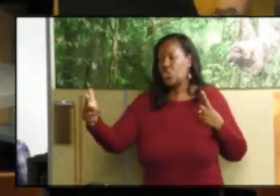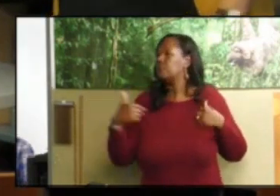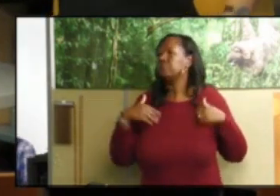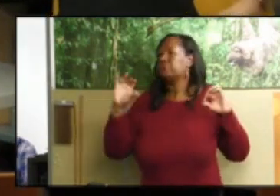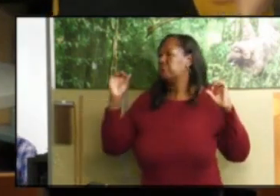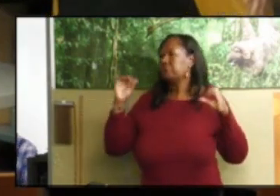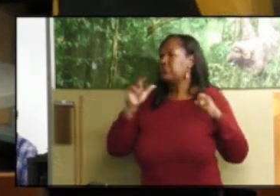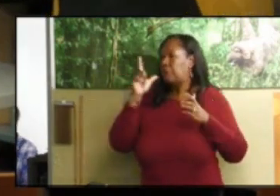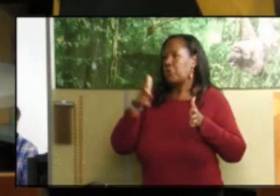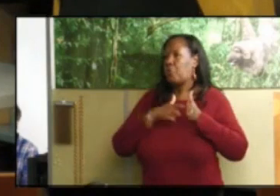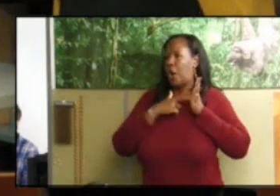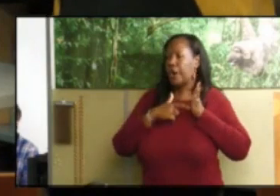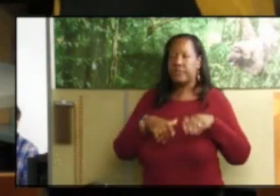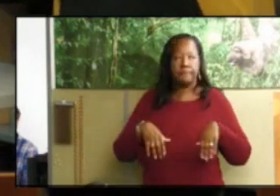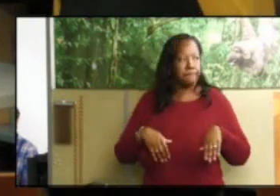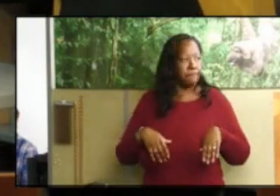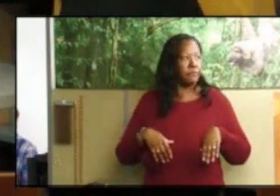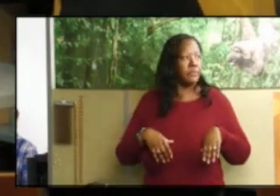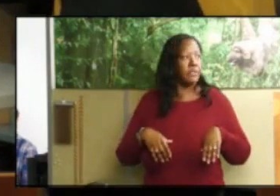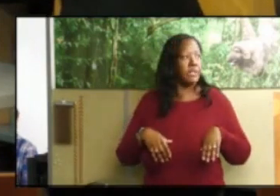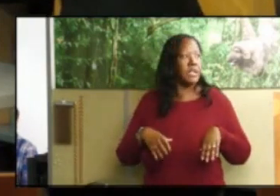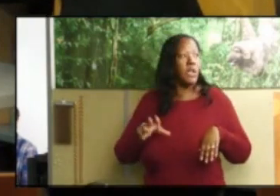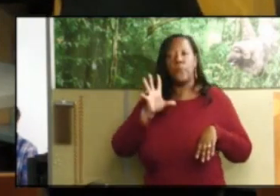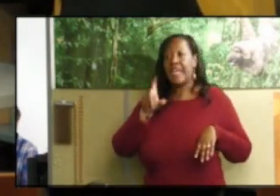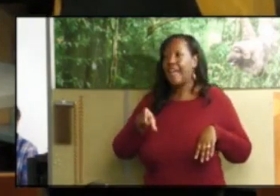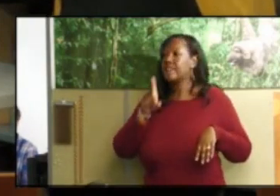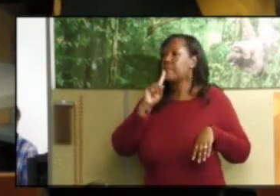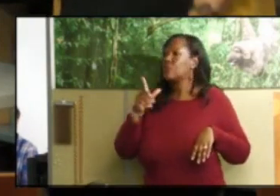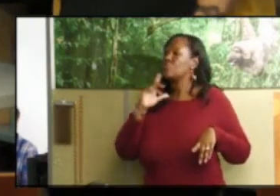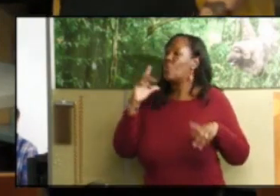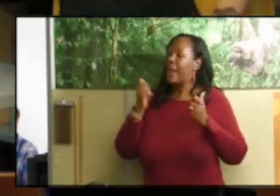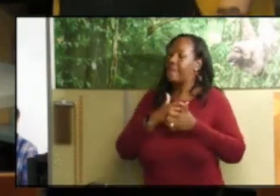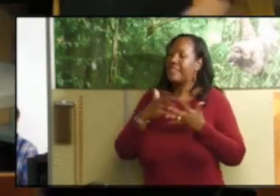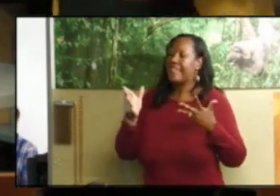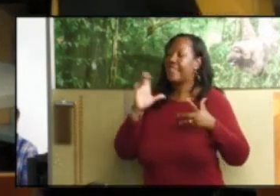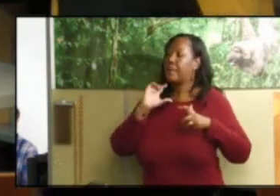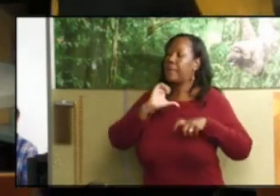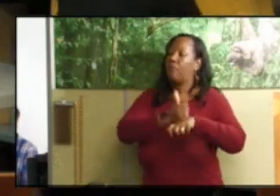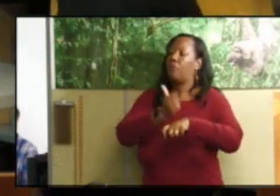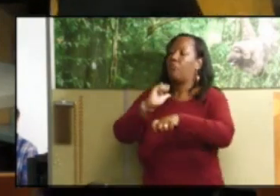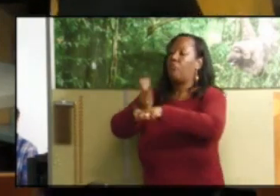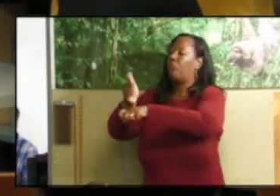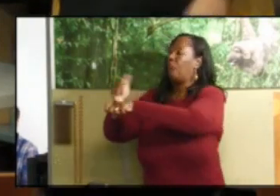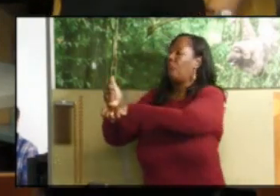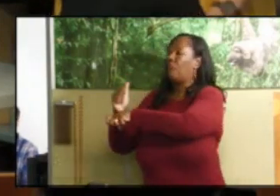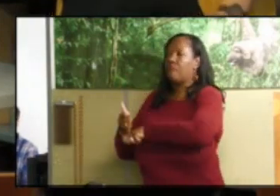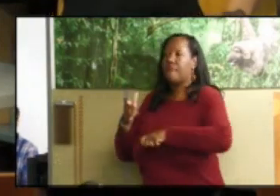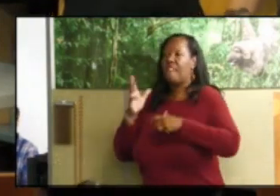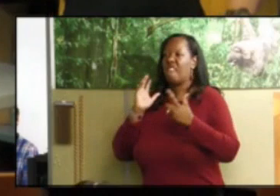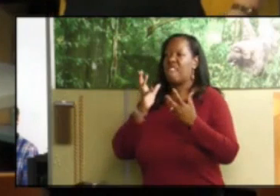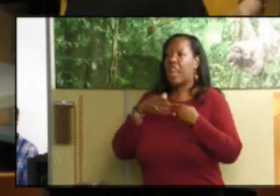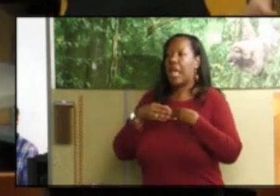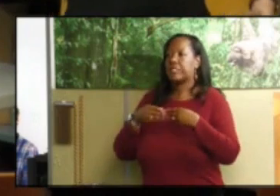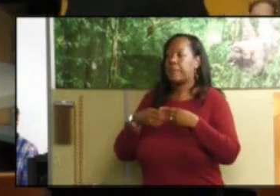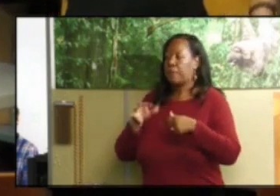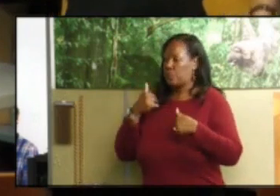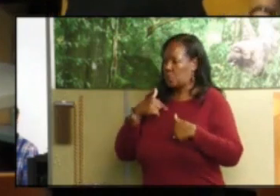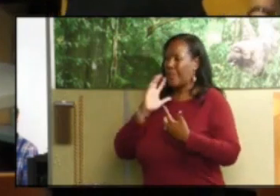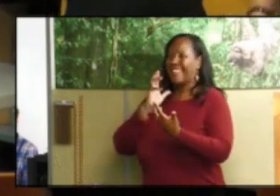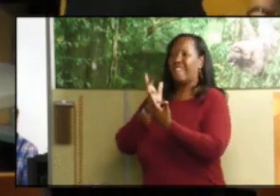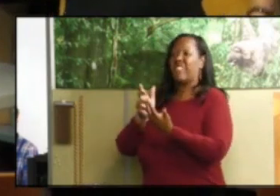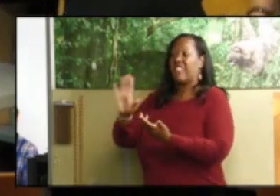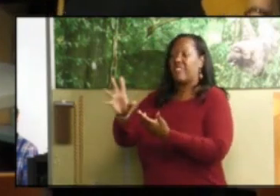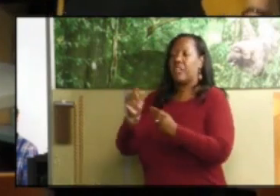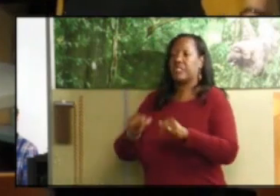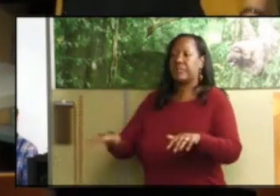So tying everything in a way that was flexible for the visitors at various venues to be able to experience. Sometimes certain